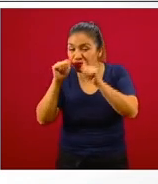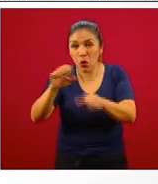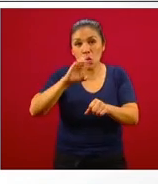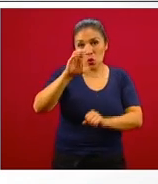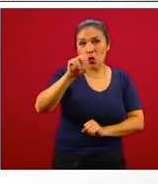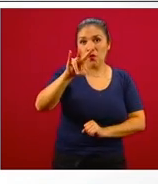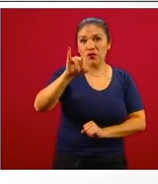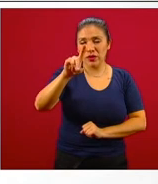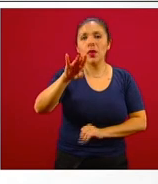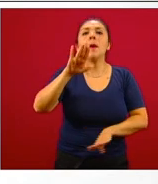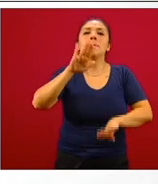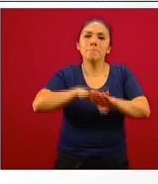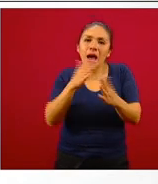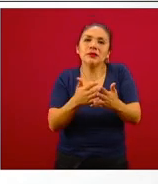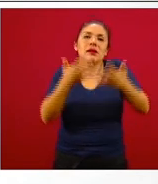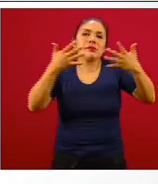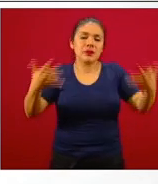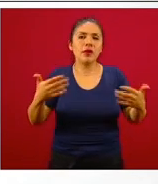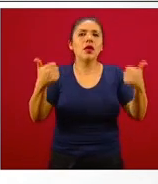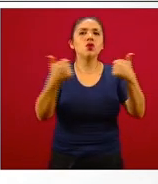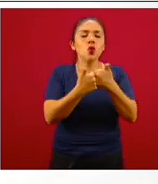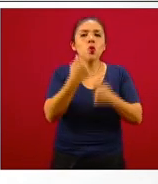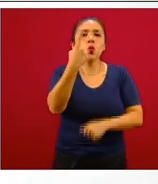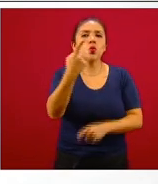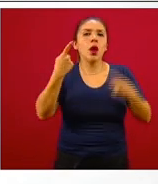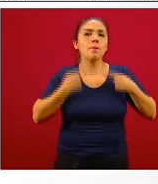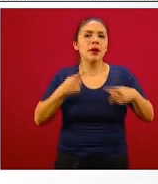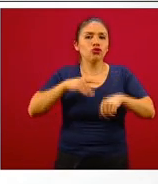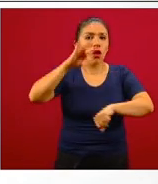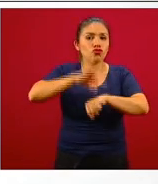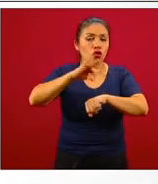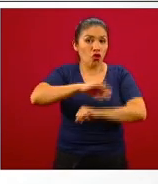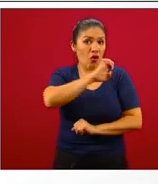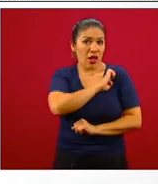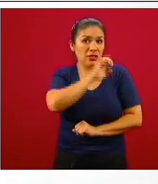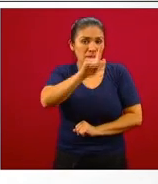and they will have more expanded